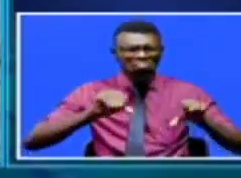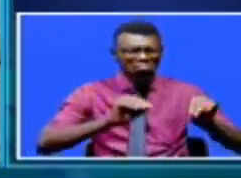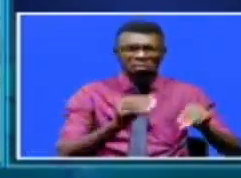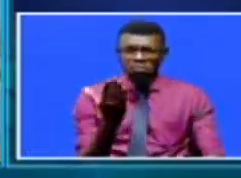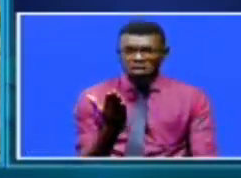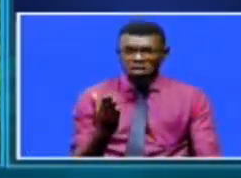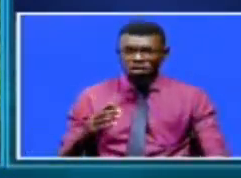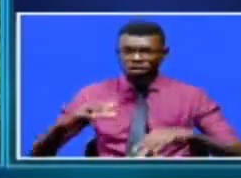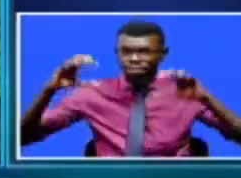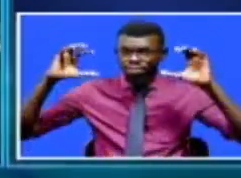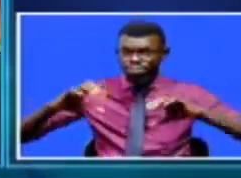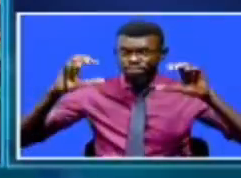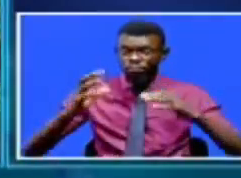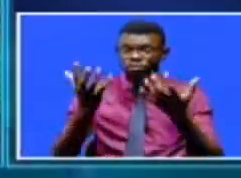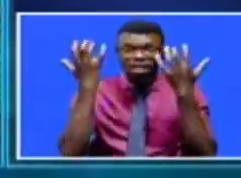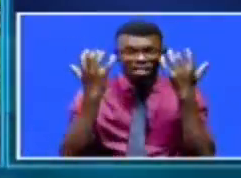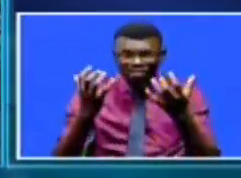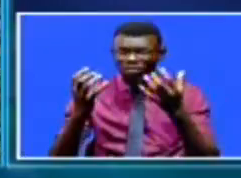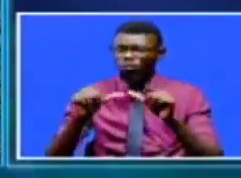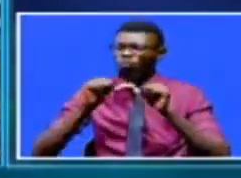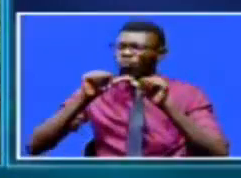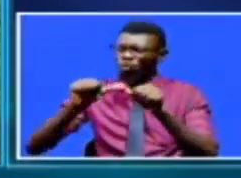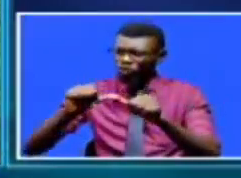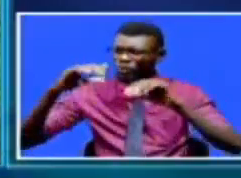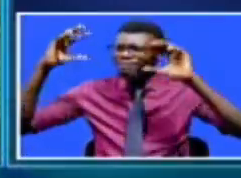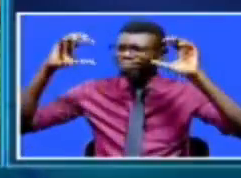well as heavy rainfall that continues to pound the area.